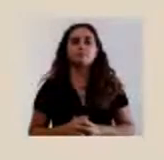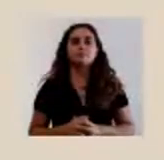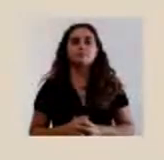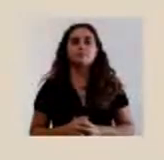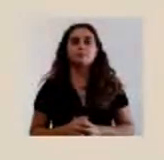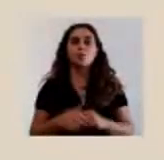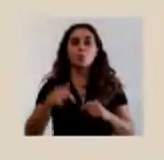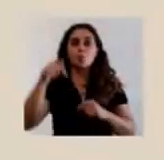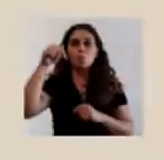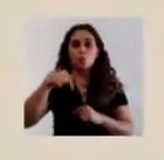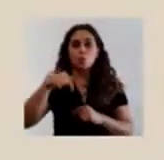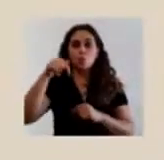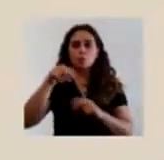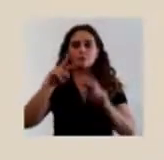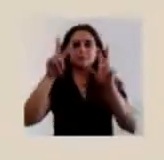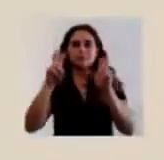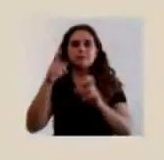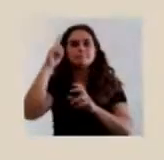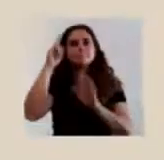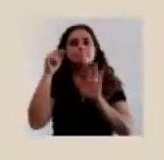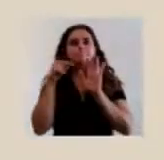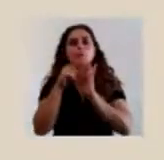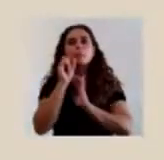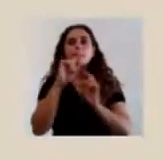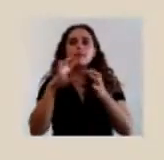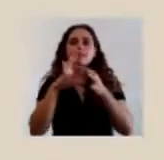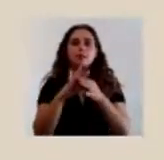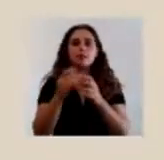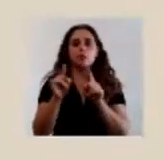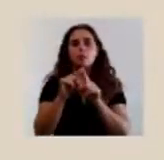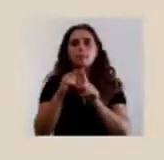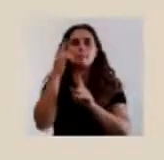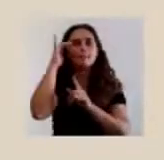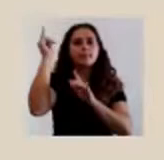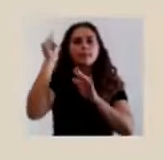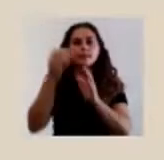For tonight's framing, a bias can be defined as an individual's